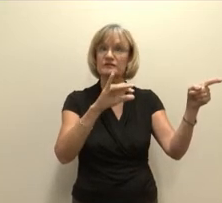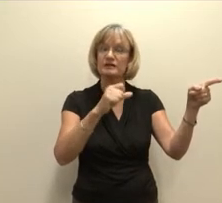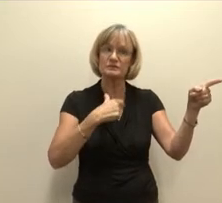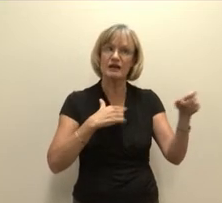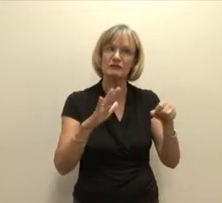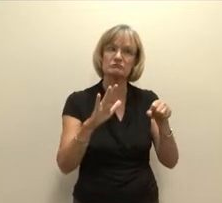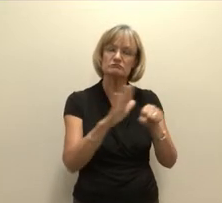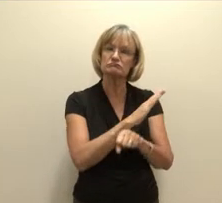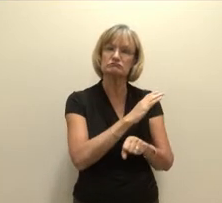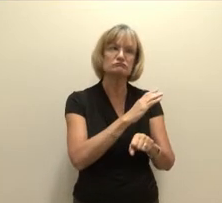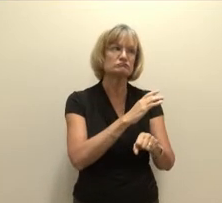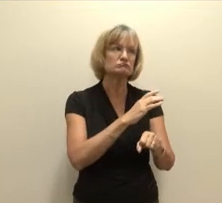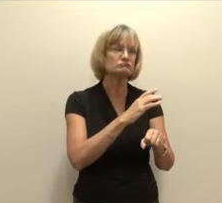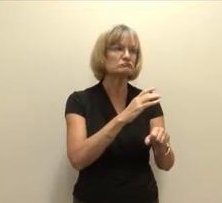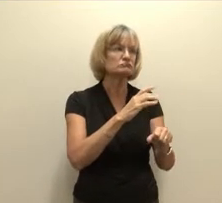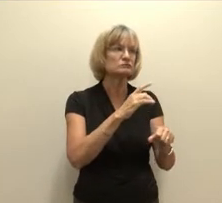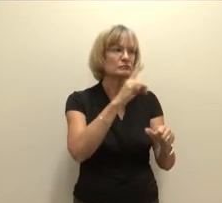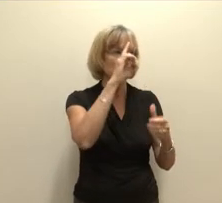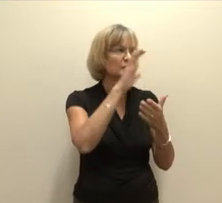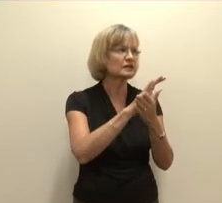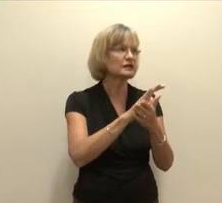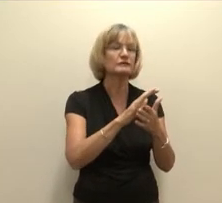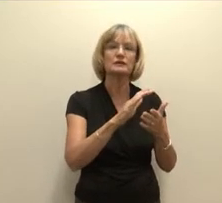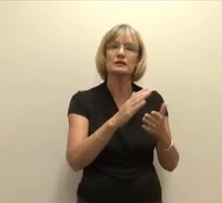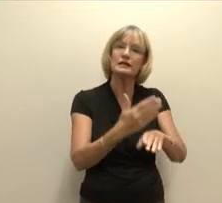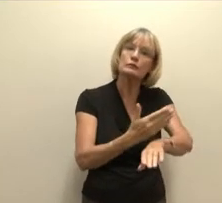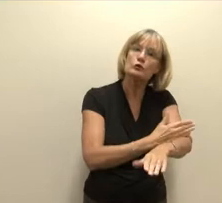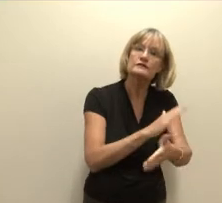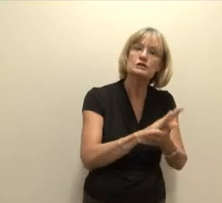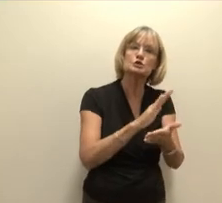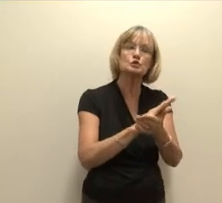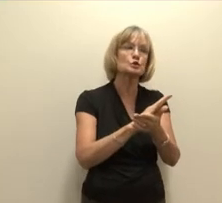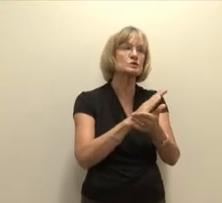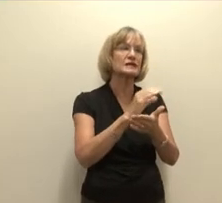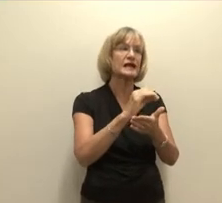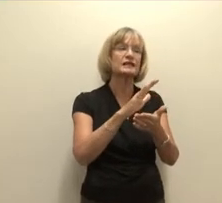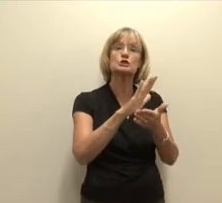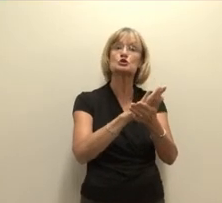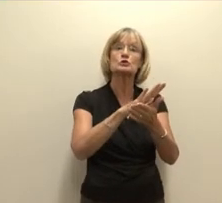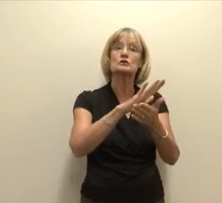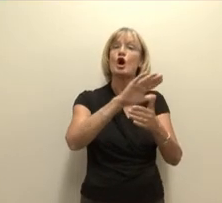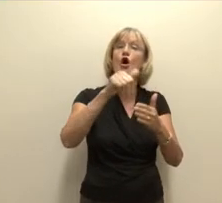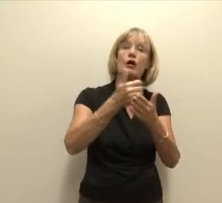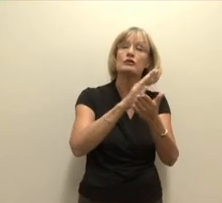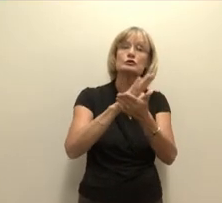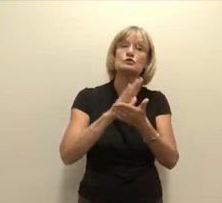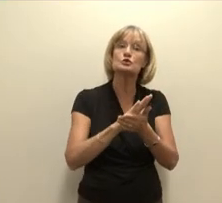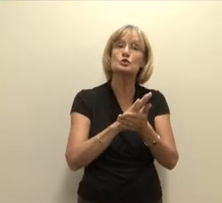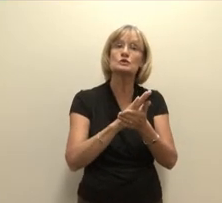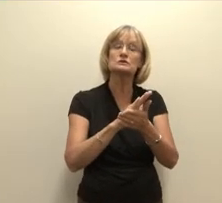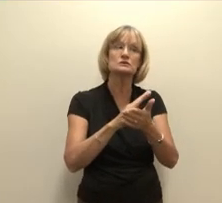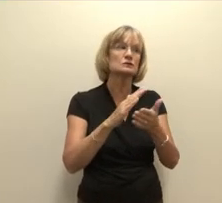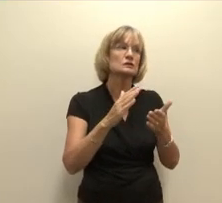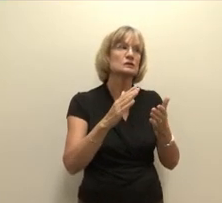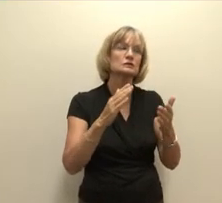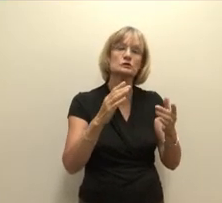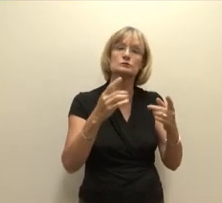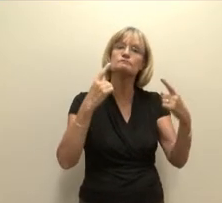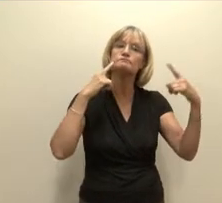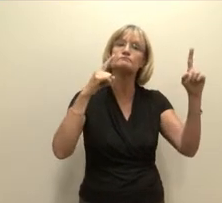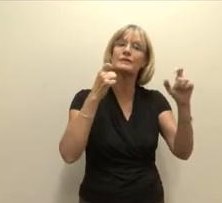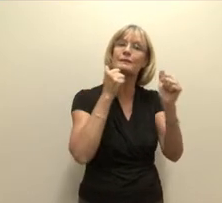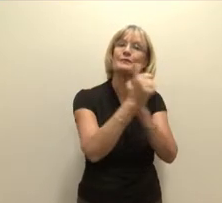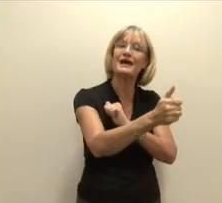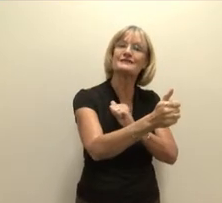our schools and getting passing grades for all of our campuses and making sure that we offer our community the